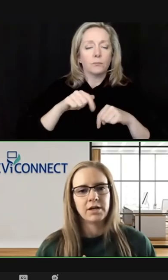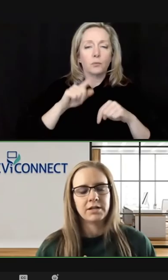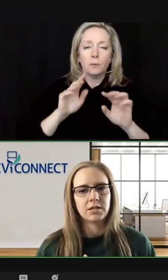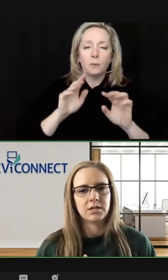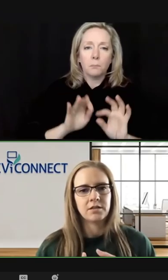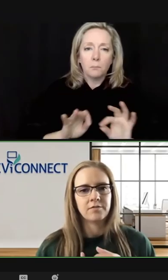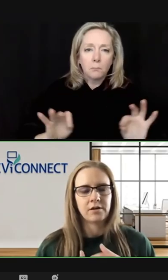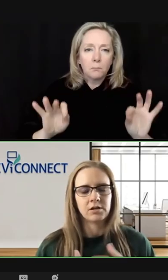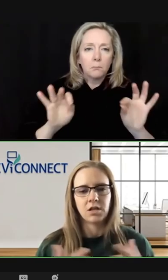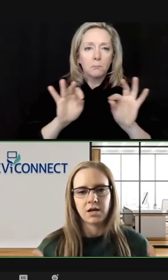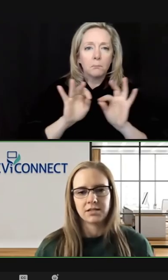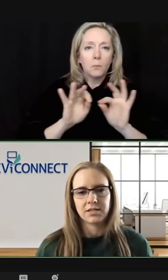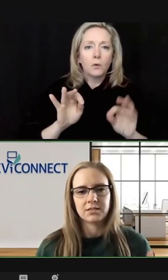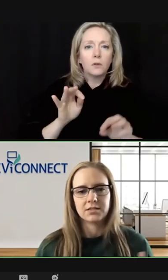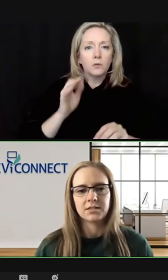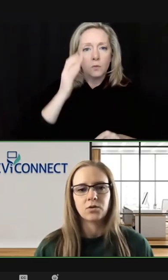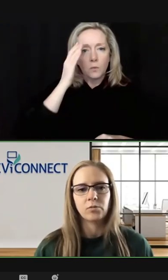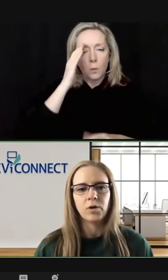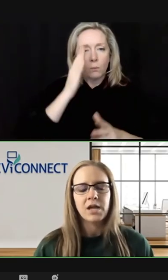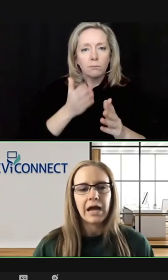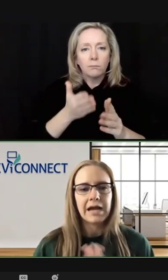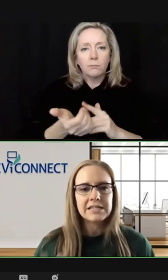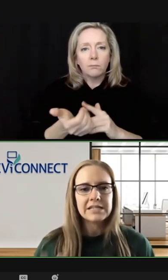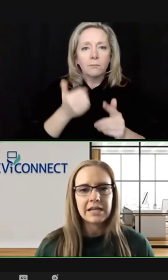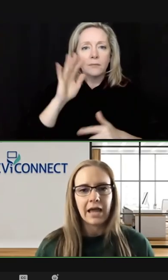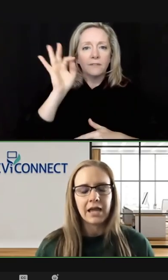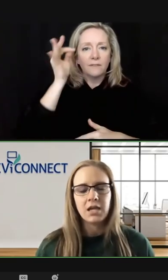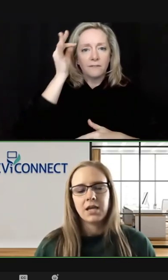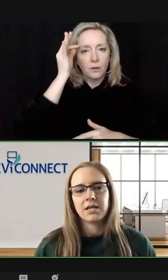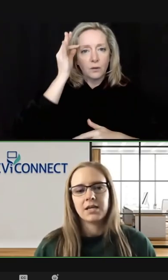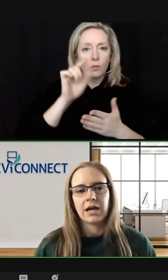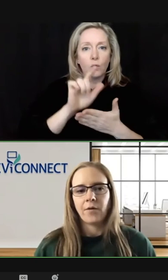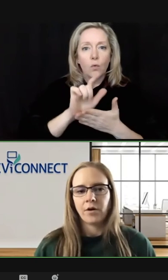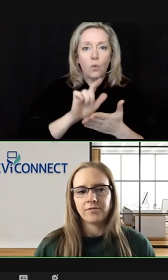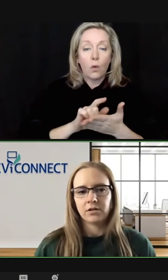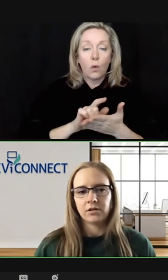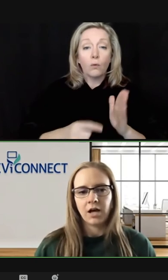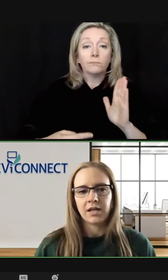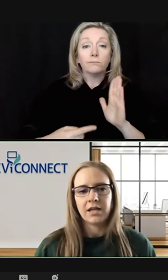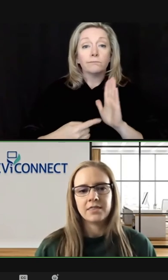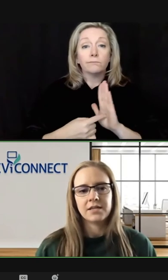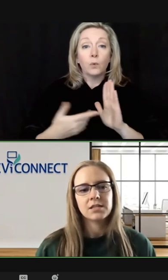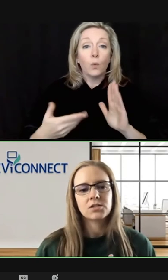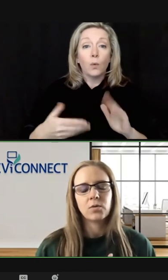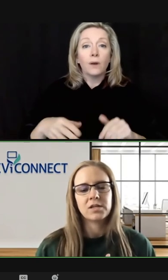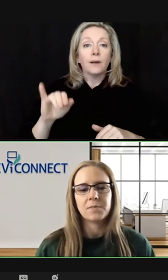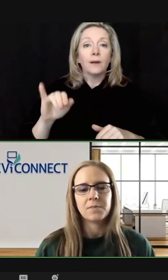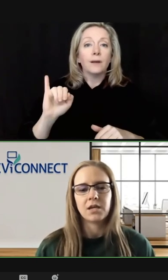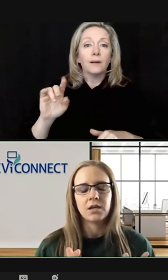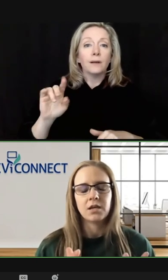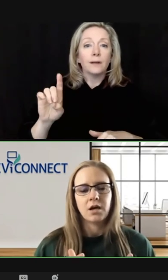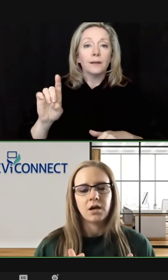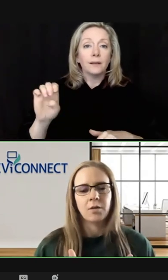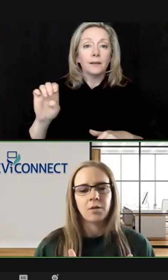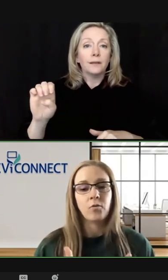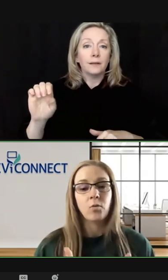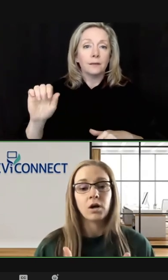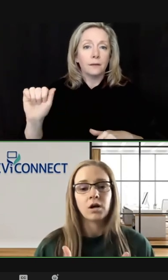understand what the federal law states. And so IDEA is our federal law, and this is going to